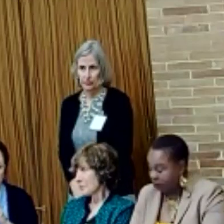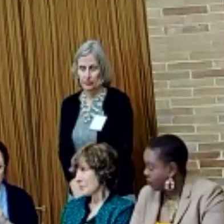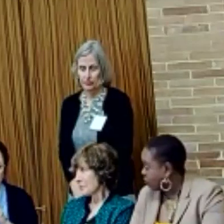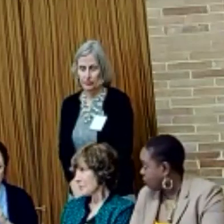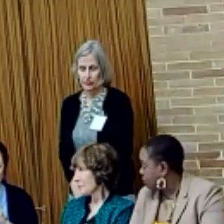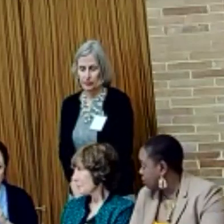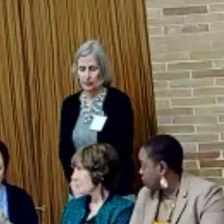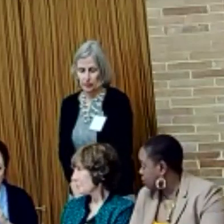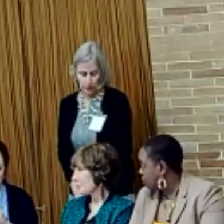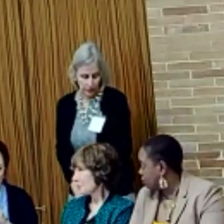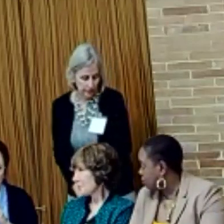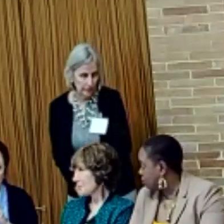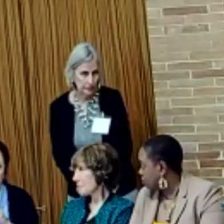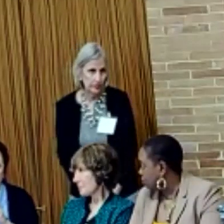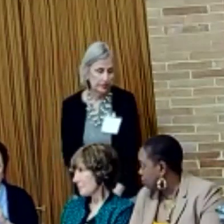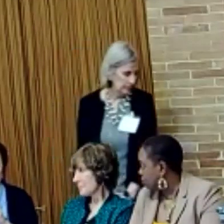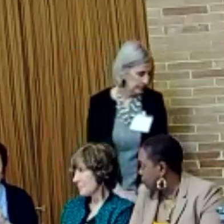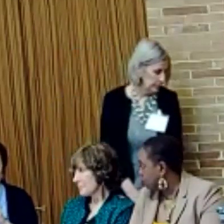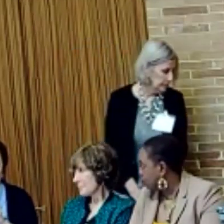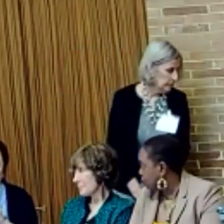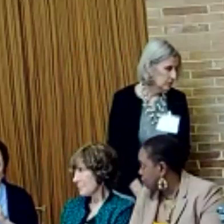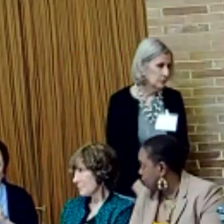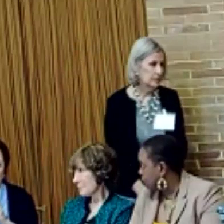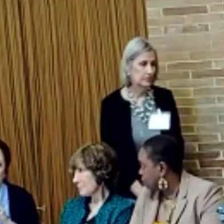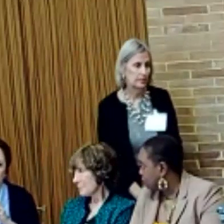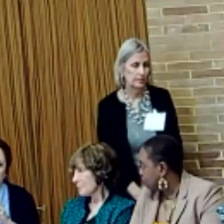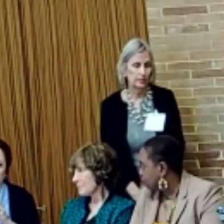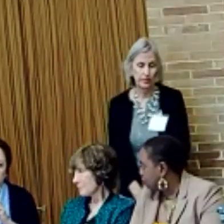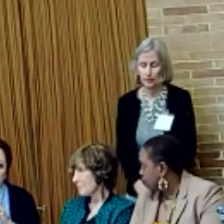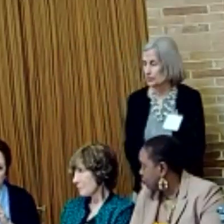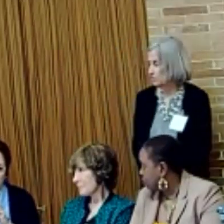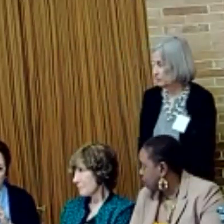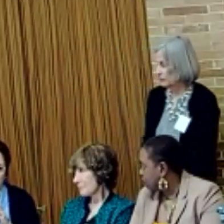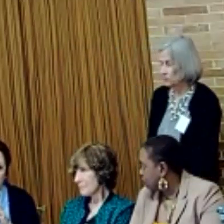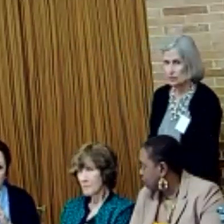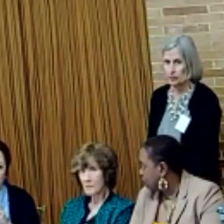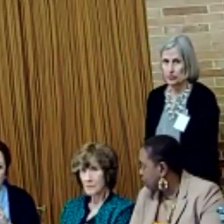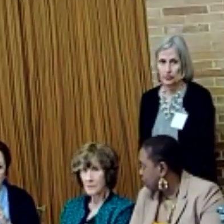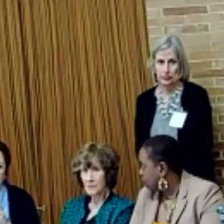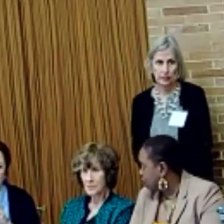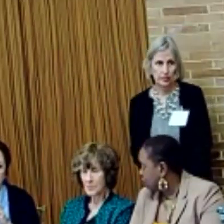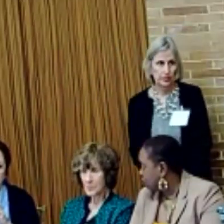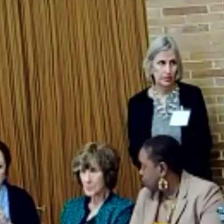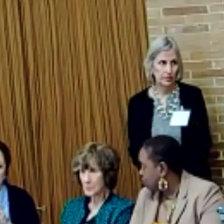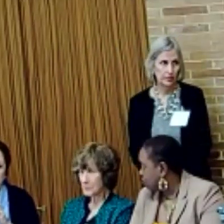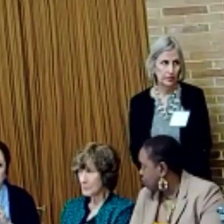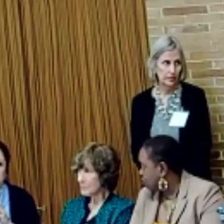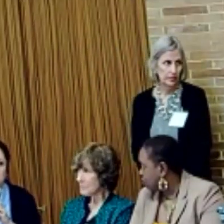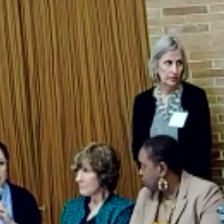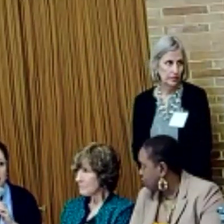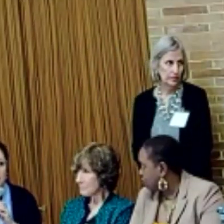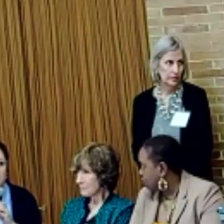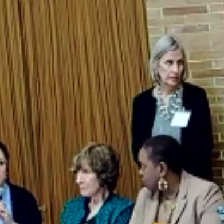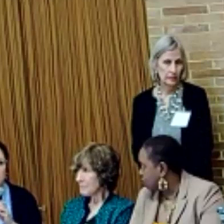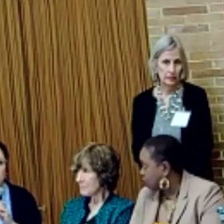recipient and there's a credit question um if it covers all of their rent it doesn't even matter um but really they should be